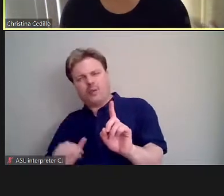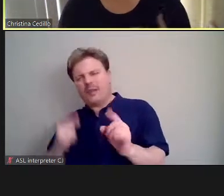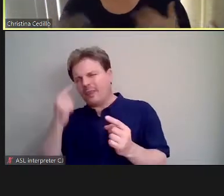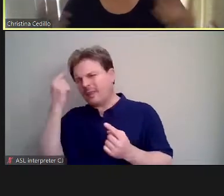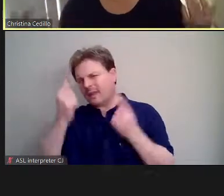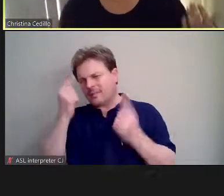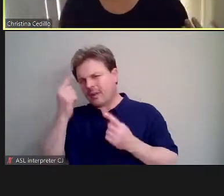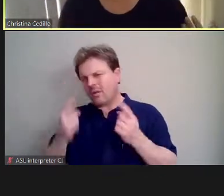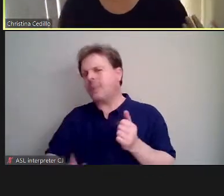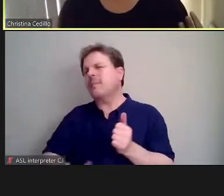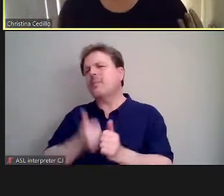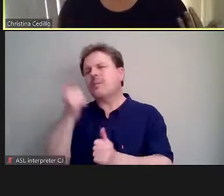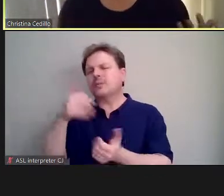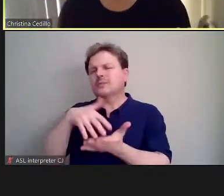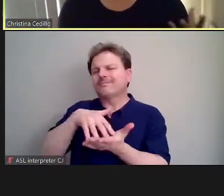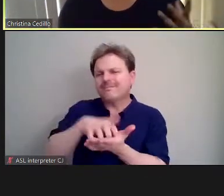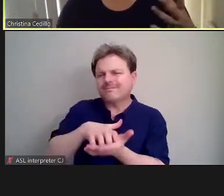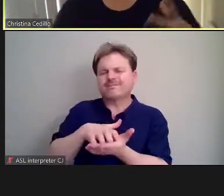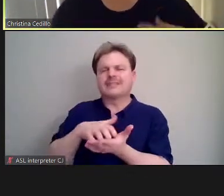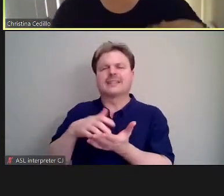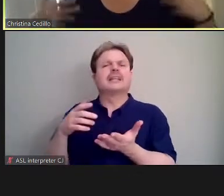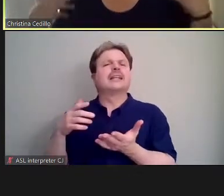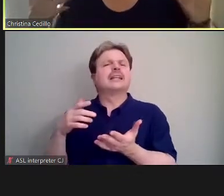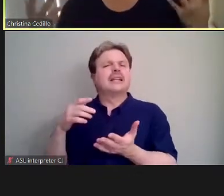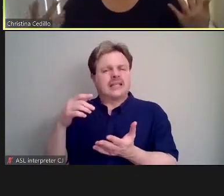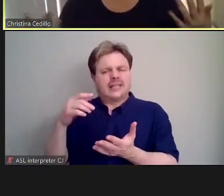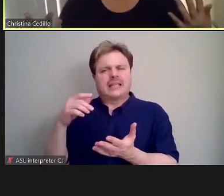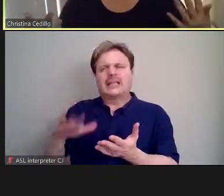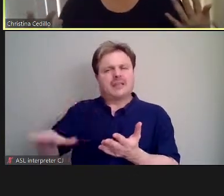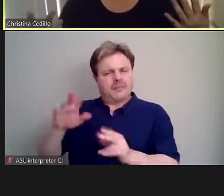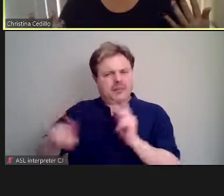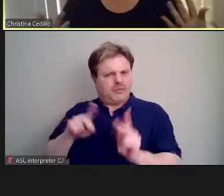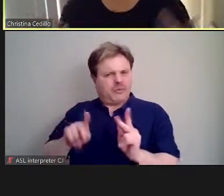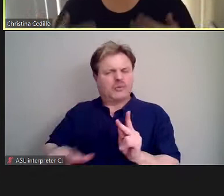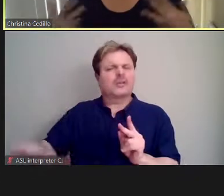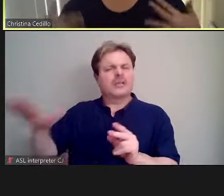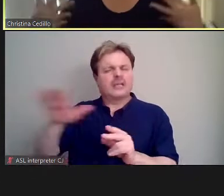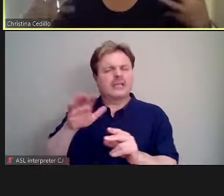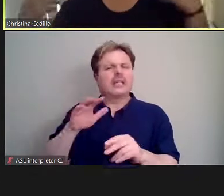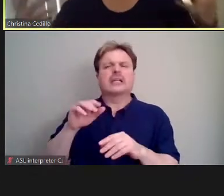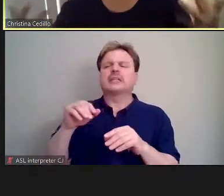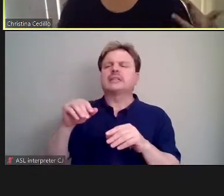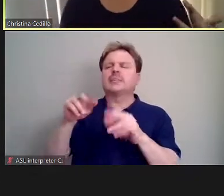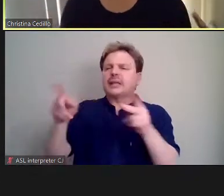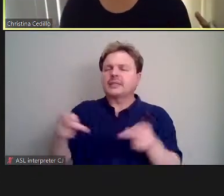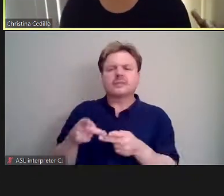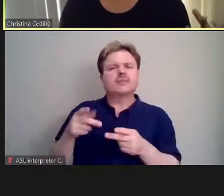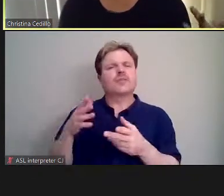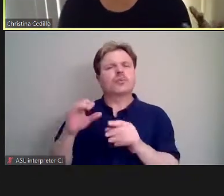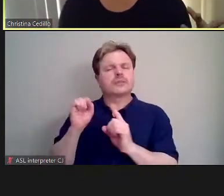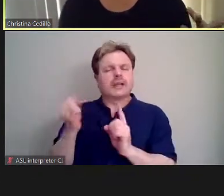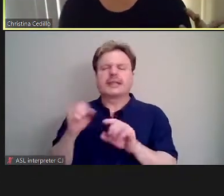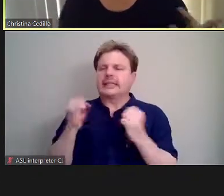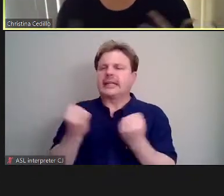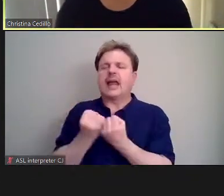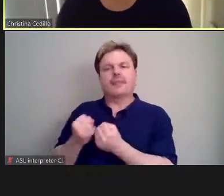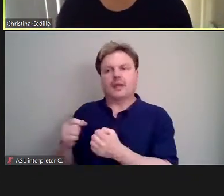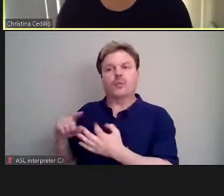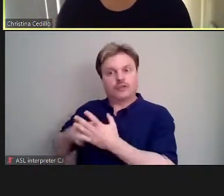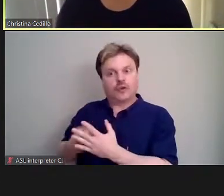space or within a society, and we start building from there, knowing that everybody else will be taken care of,